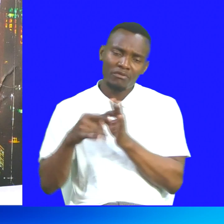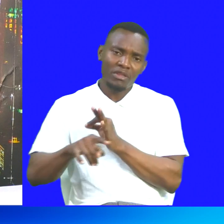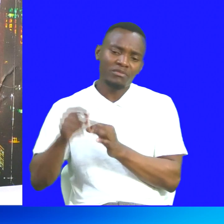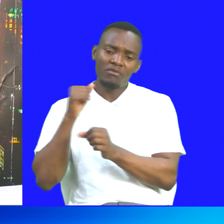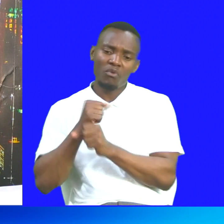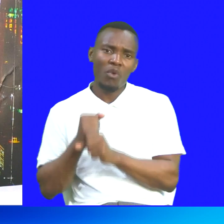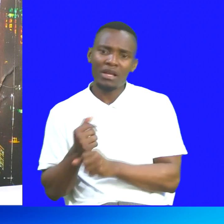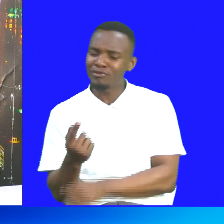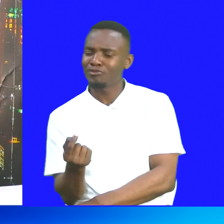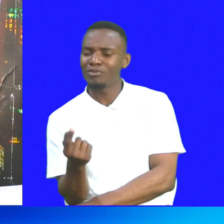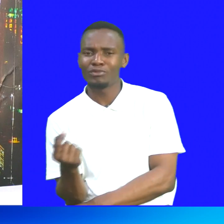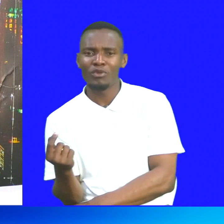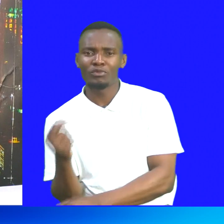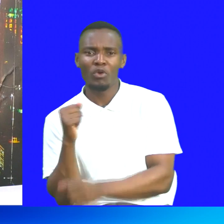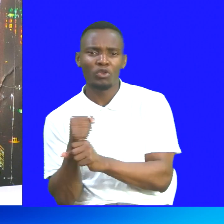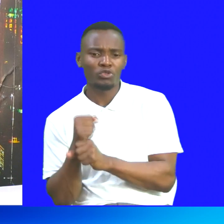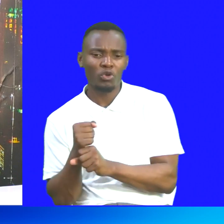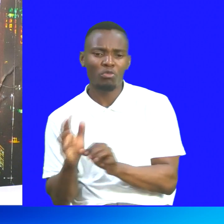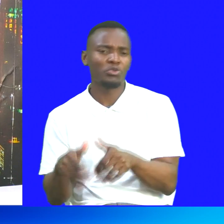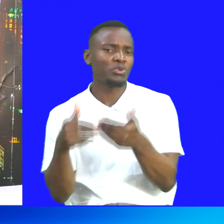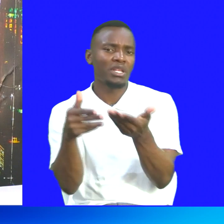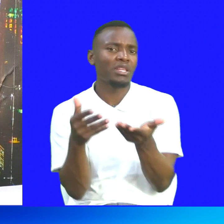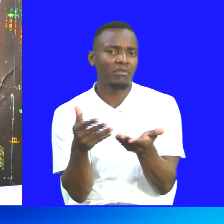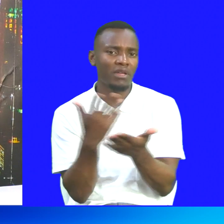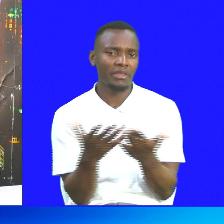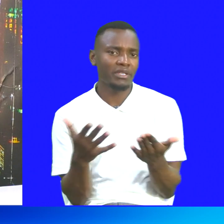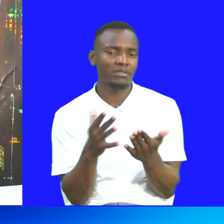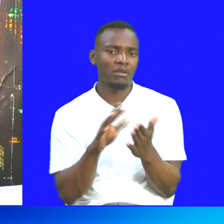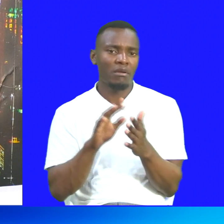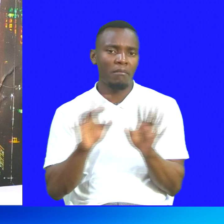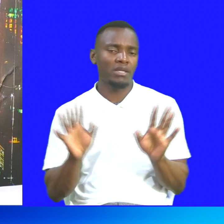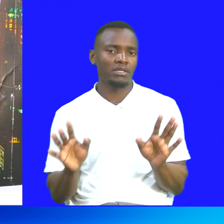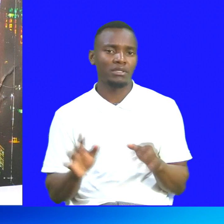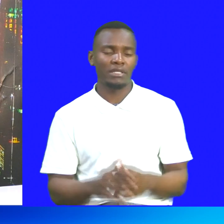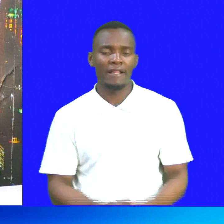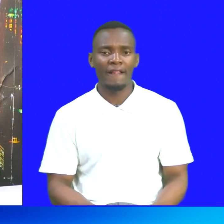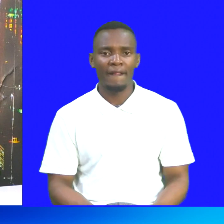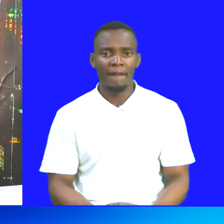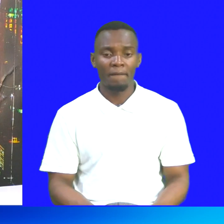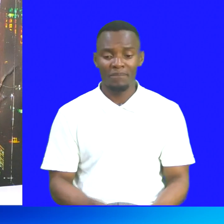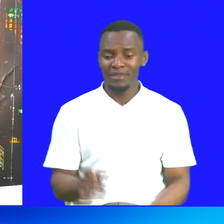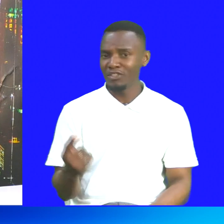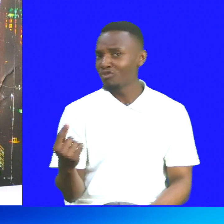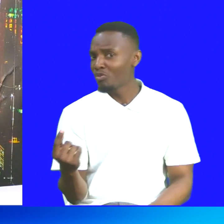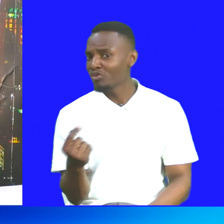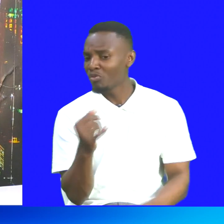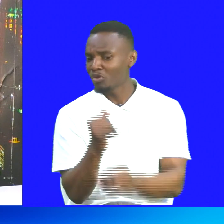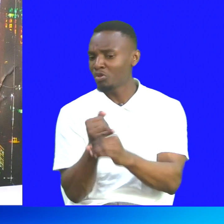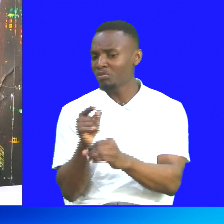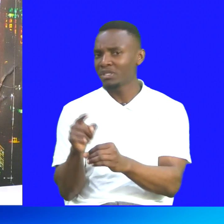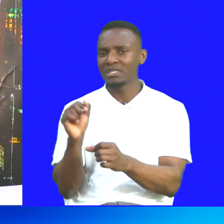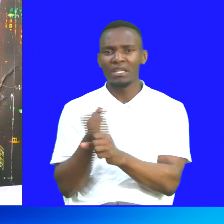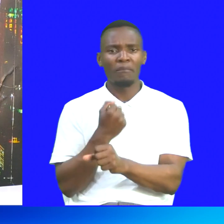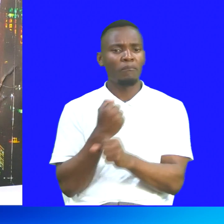manual laborers, delivery boys, etc. These tasks are impossible